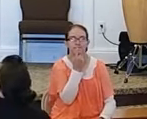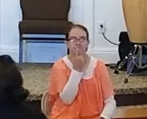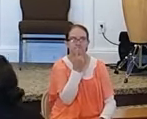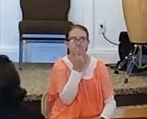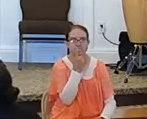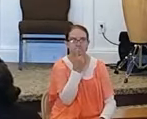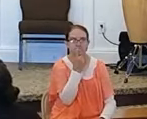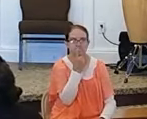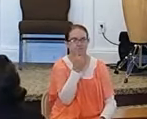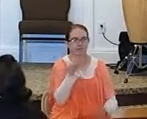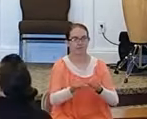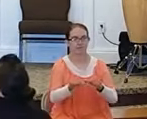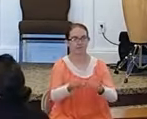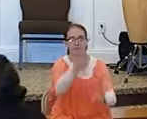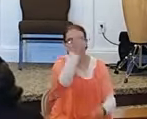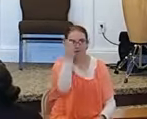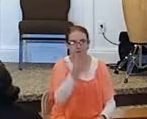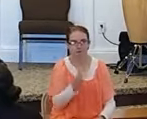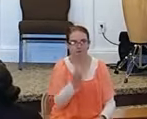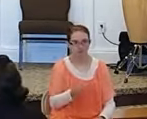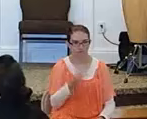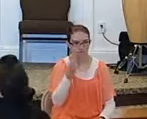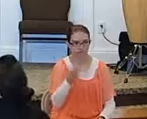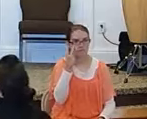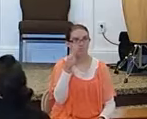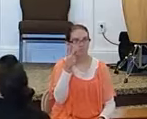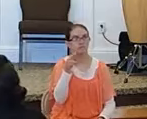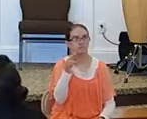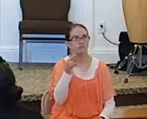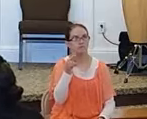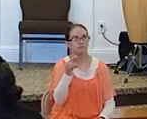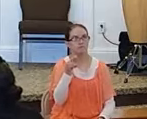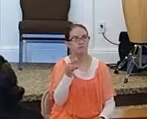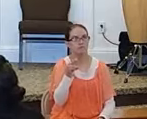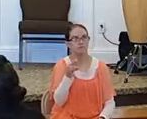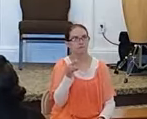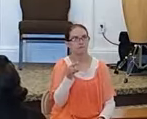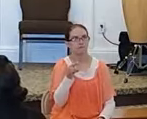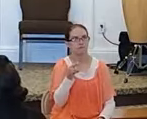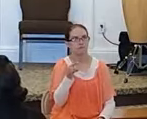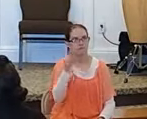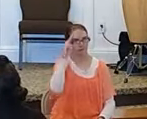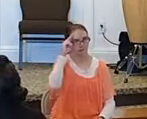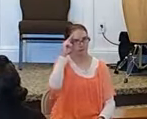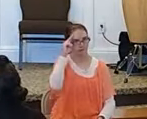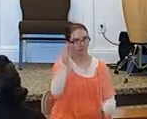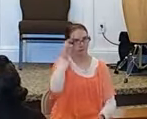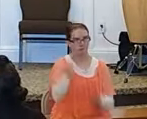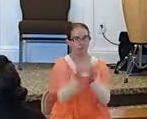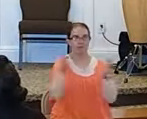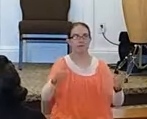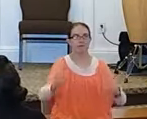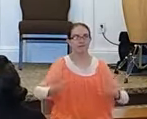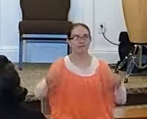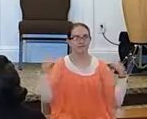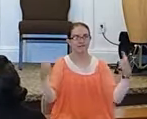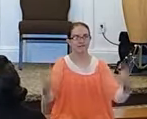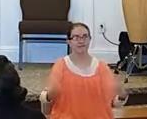when they continued asking him, he lifted up himself and said unto them, he that is without sin,